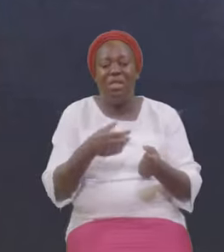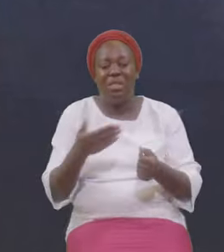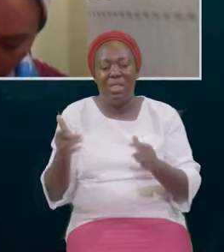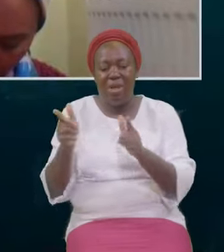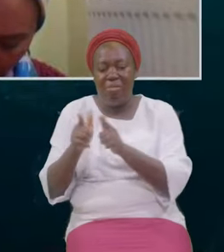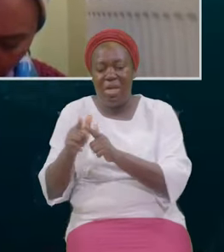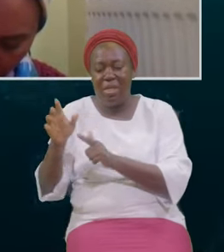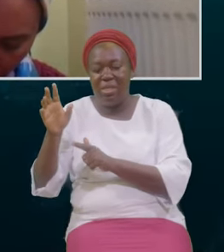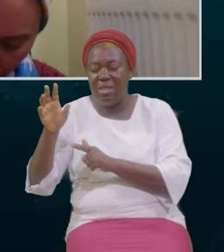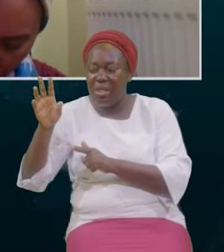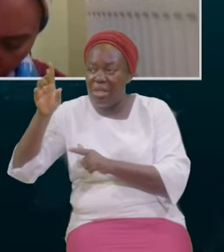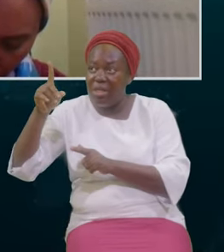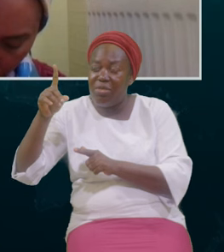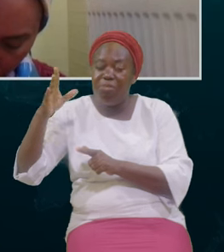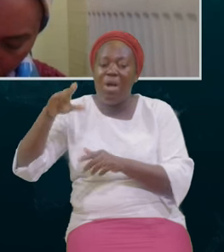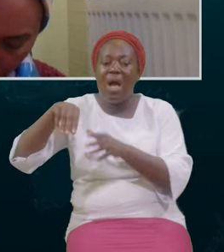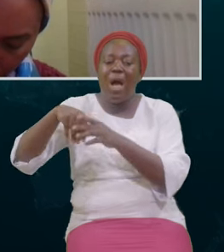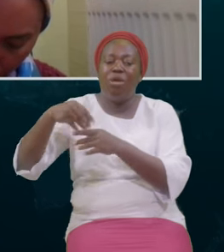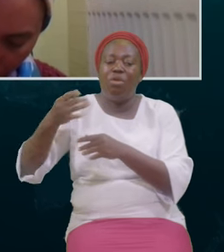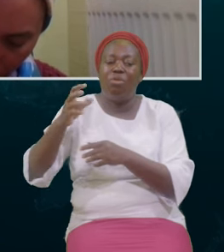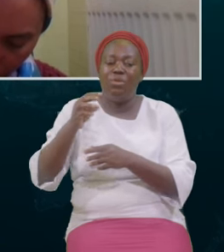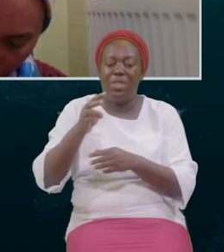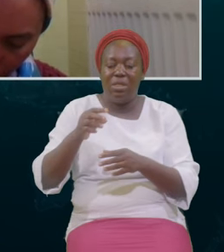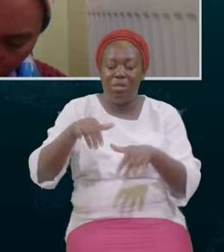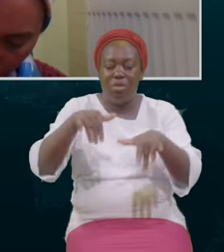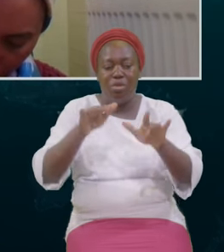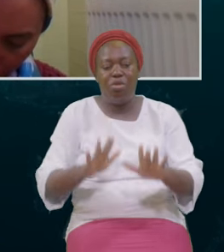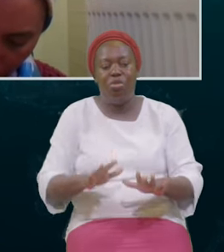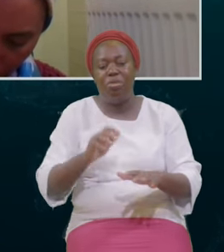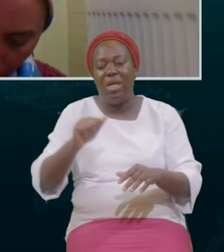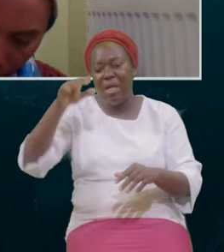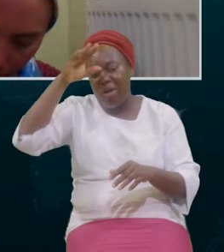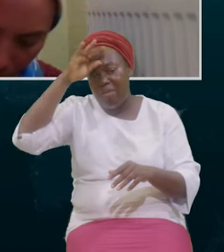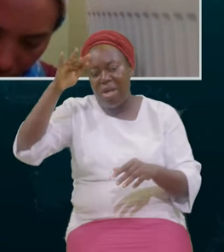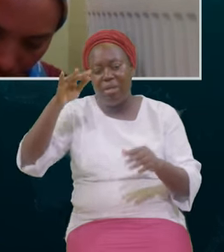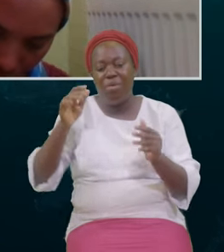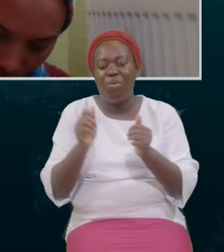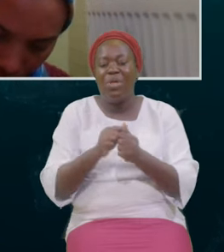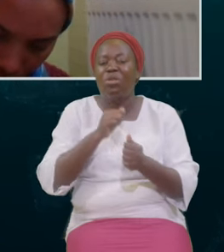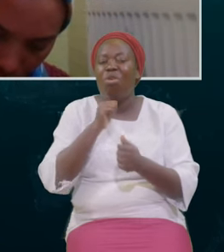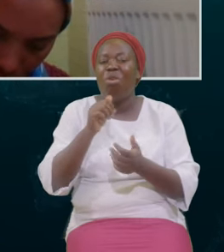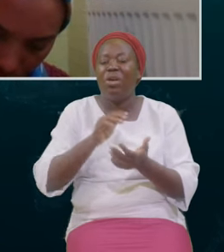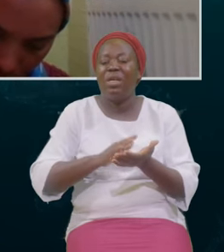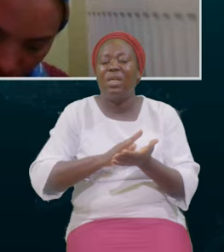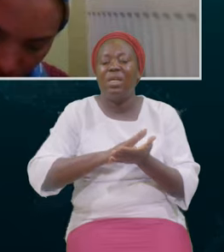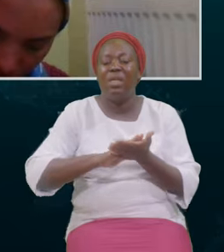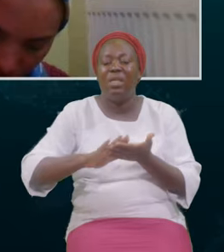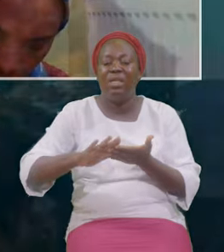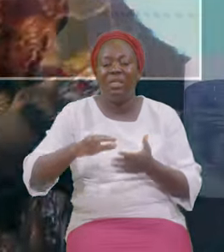him out of the tombs a man with an unclean